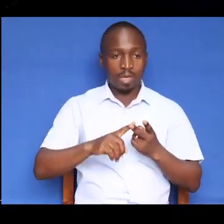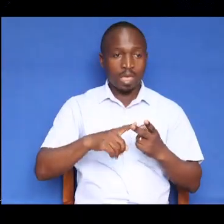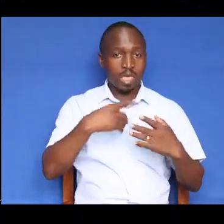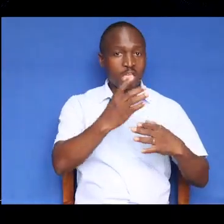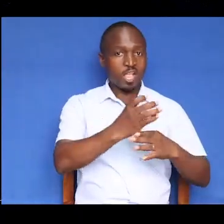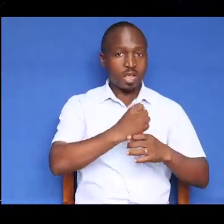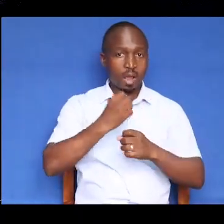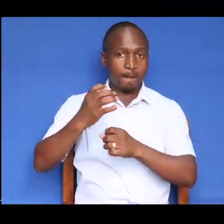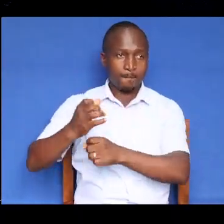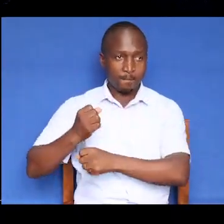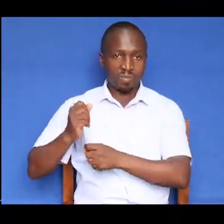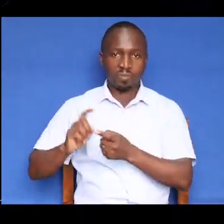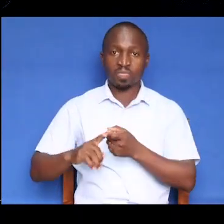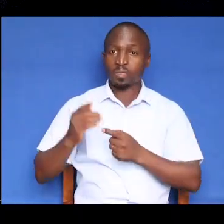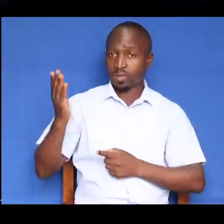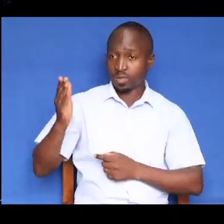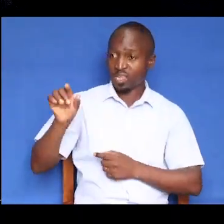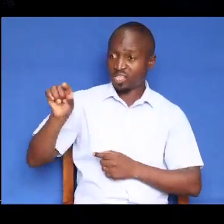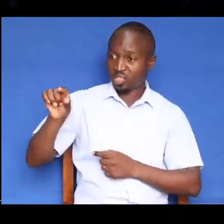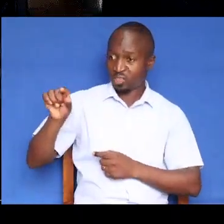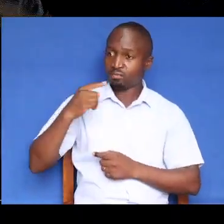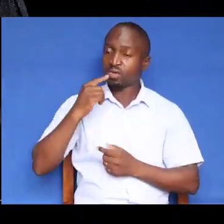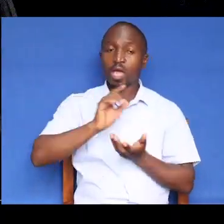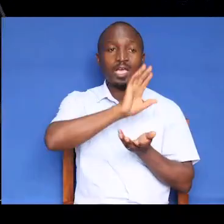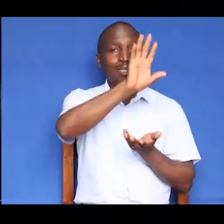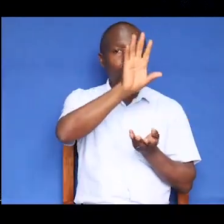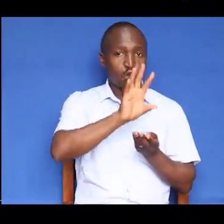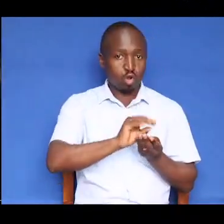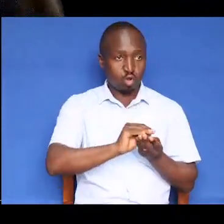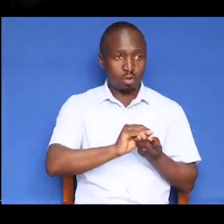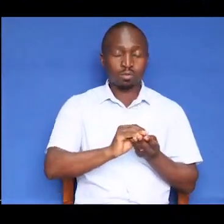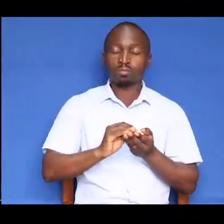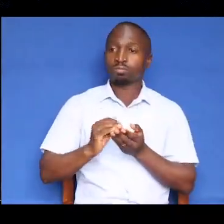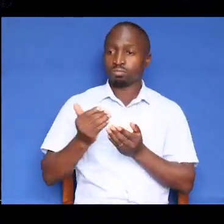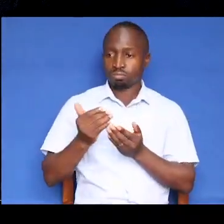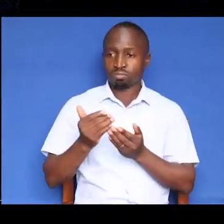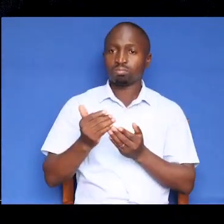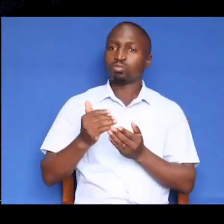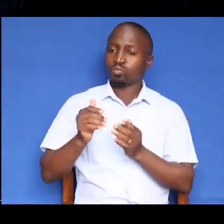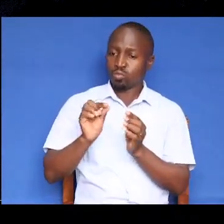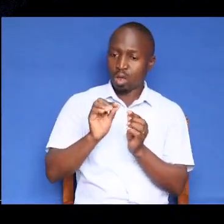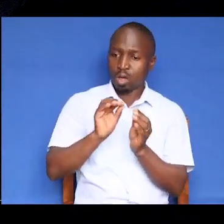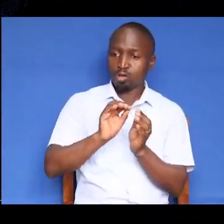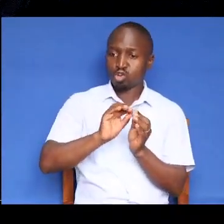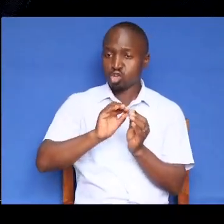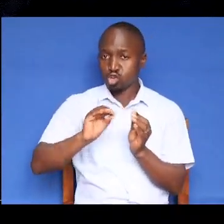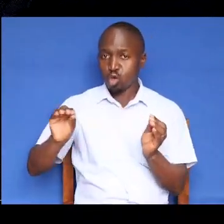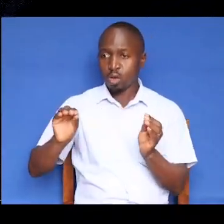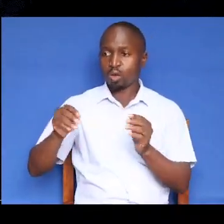Gross national income, we deduct depreciation.